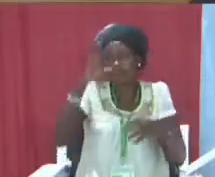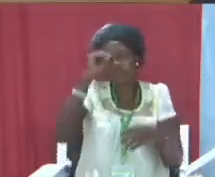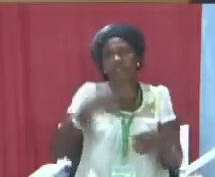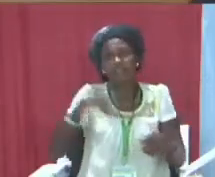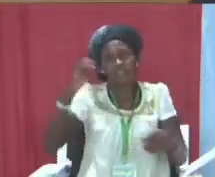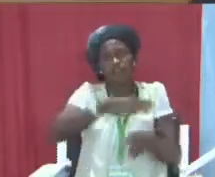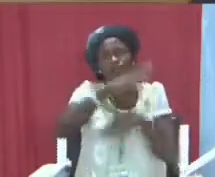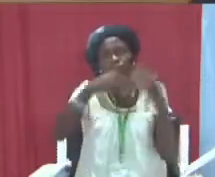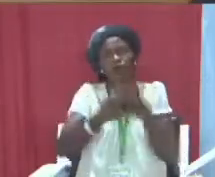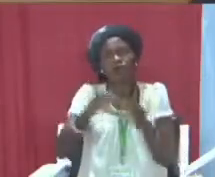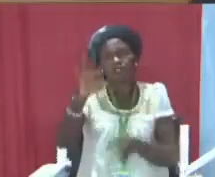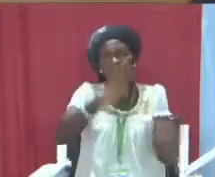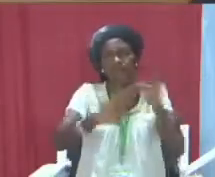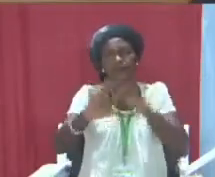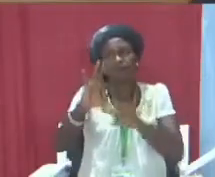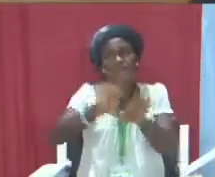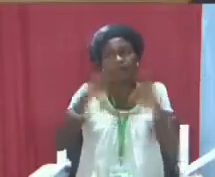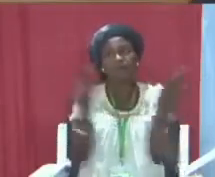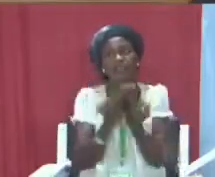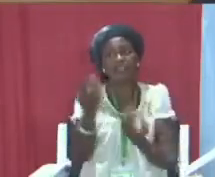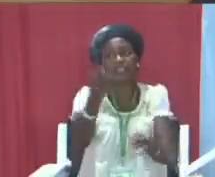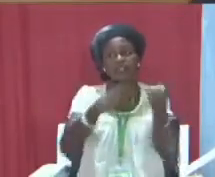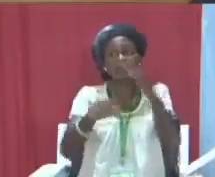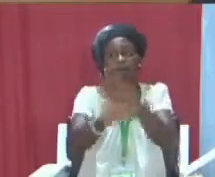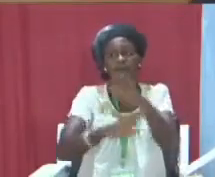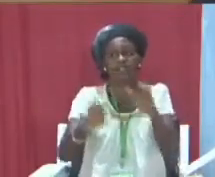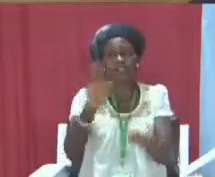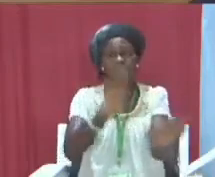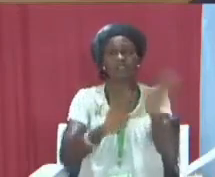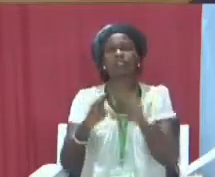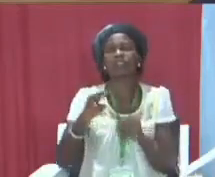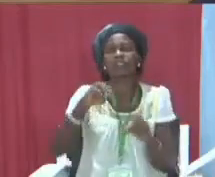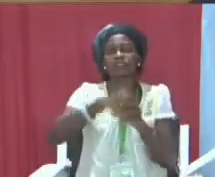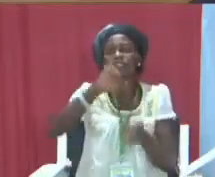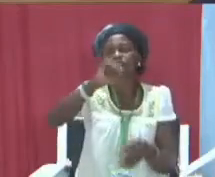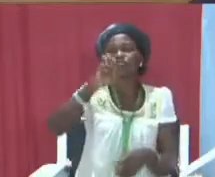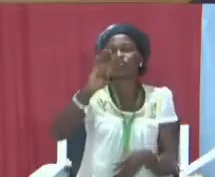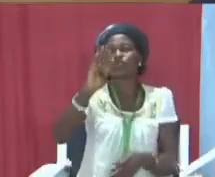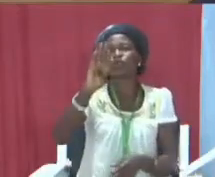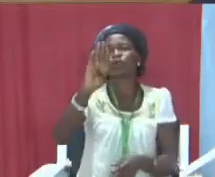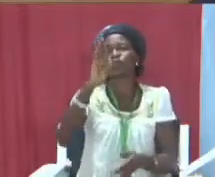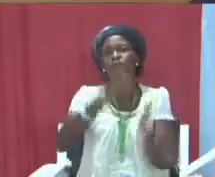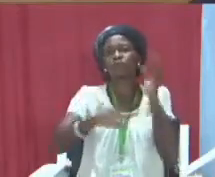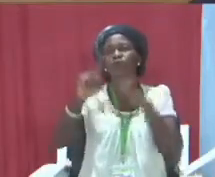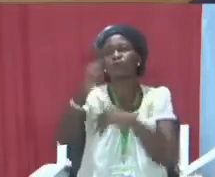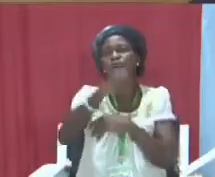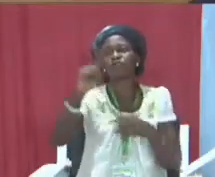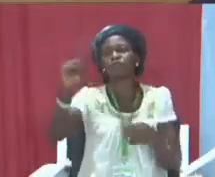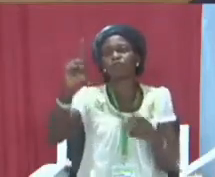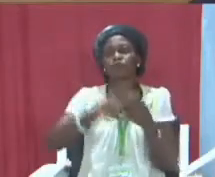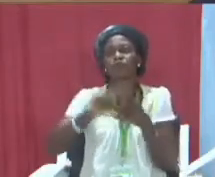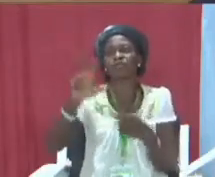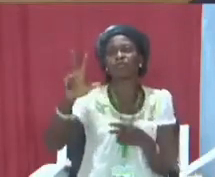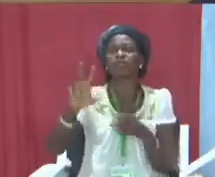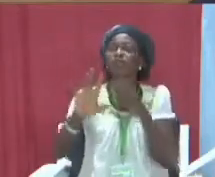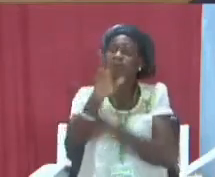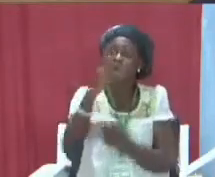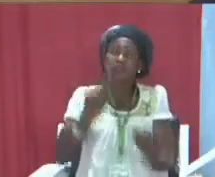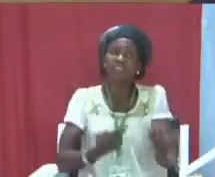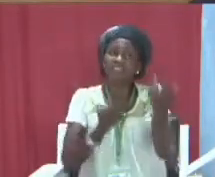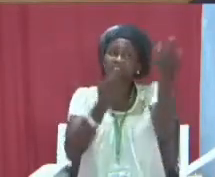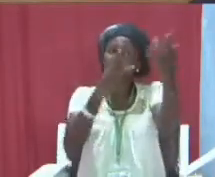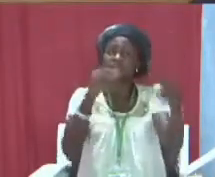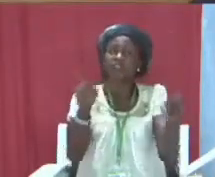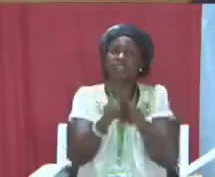entire family came under siege. In Job chapter 1, verse 1 to 3, God recommended Job as a righteous man